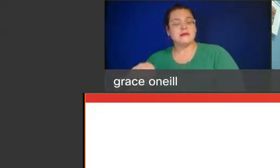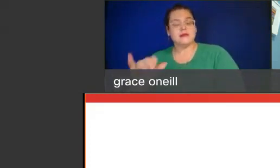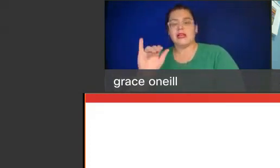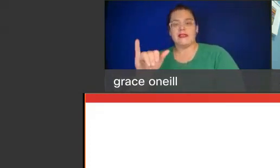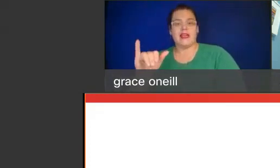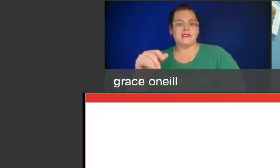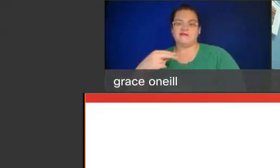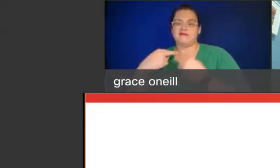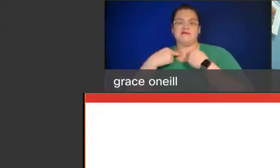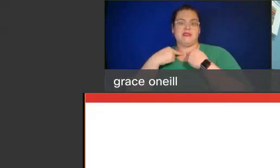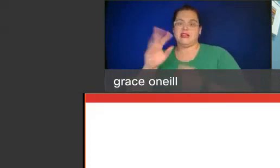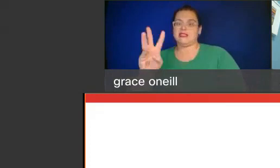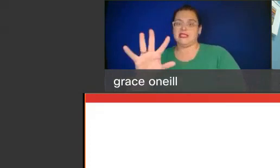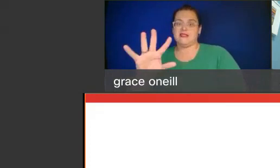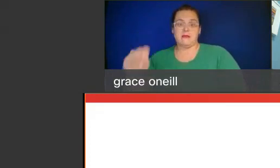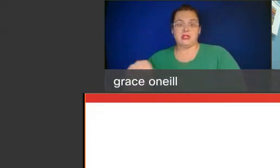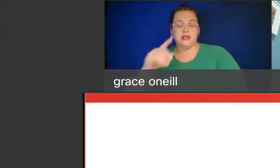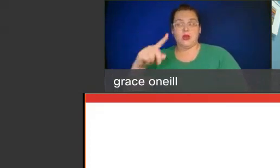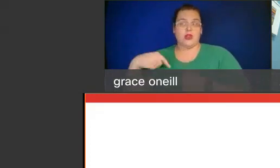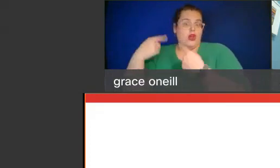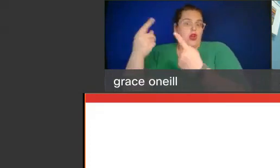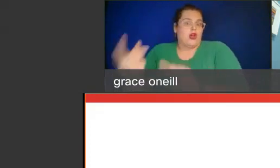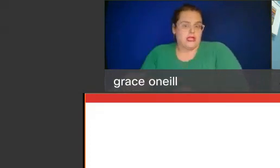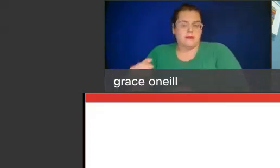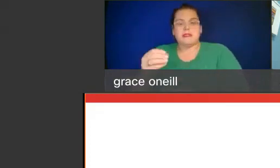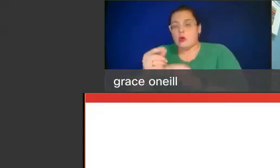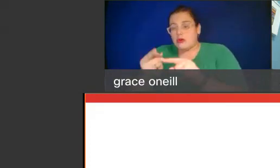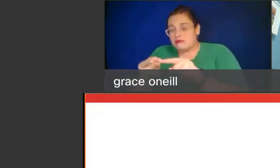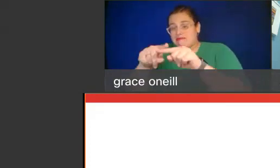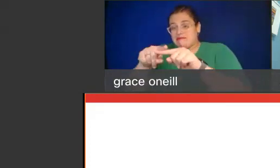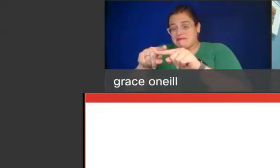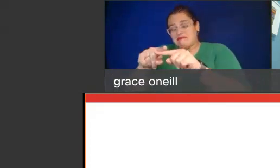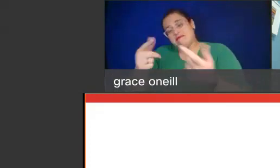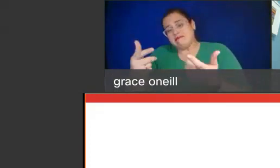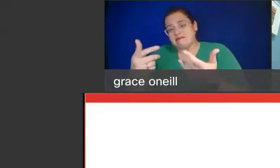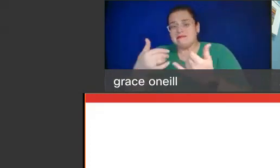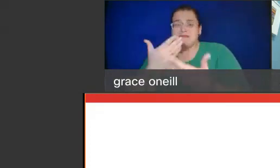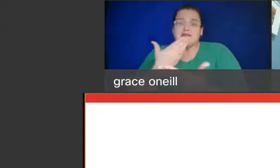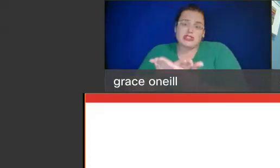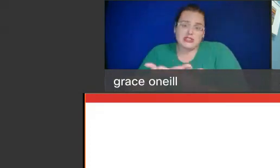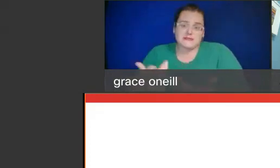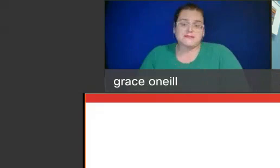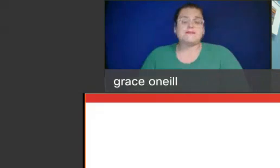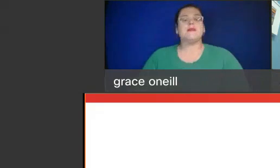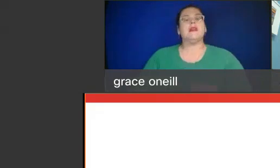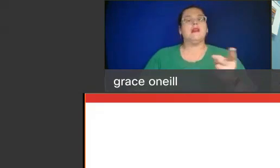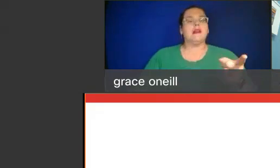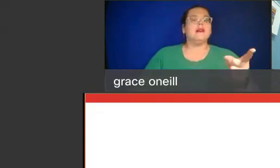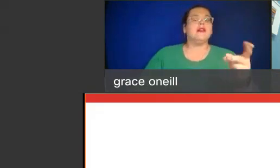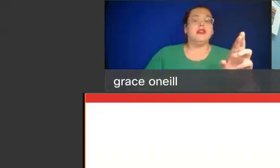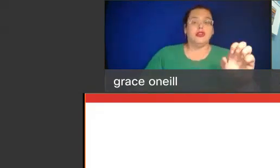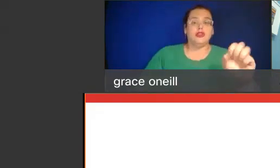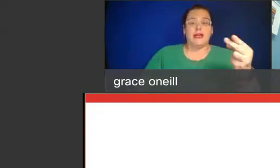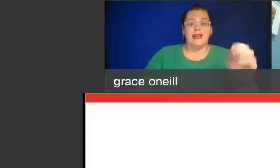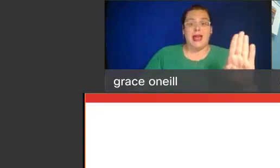at 65% for quite some time, so any little increase is good. Residential habilitation is